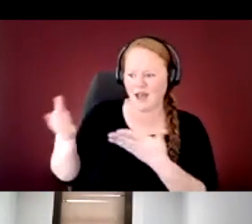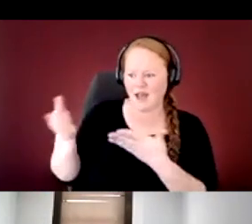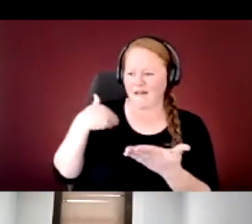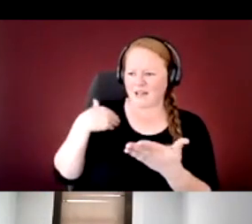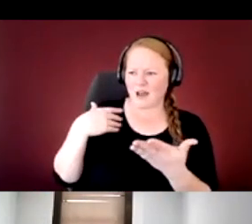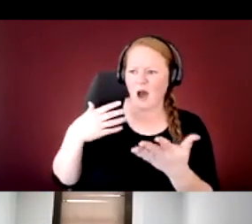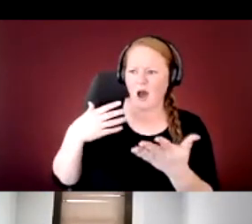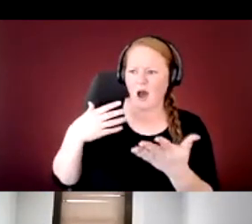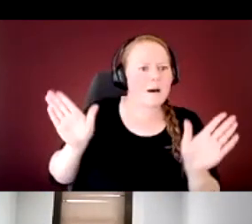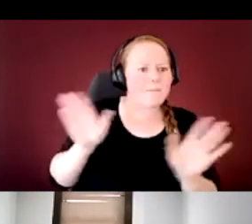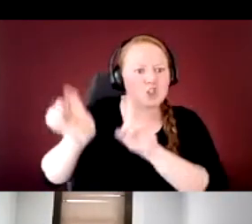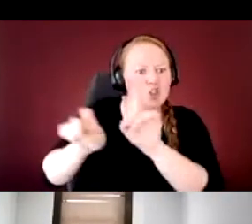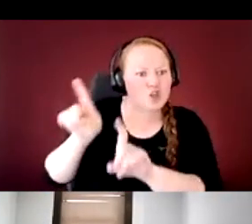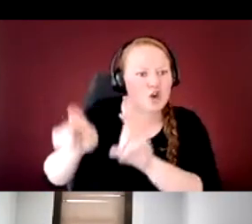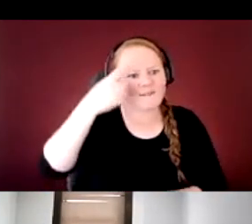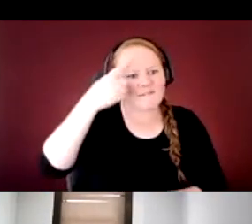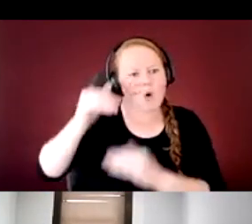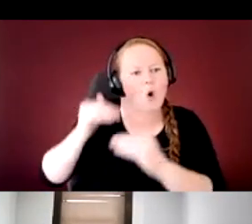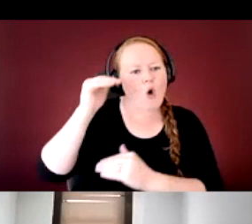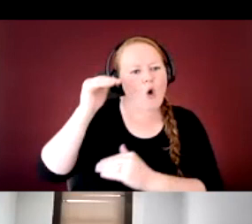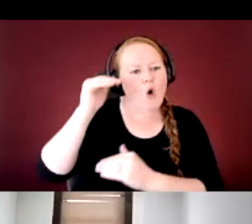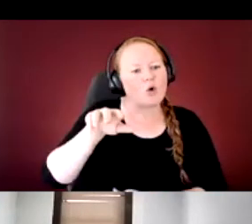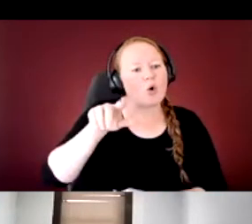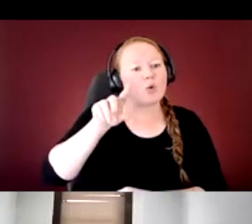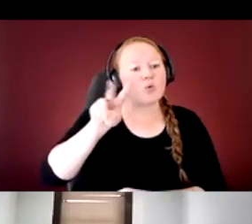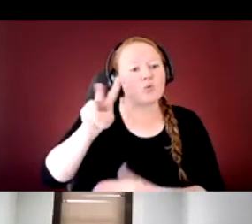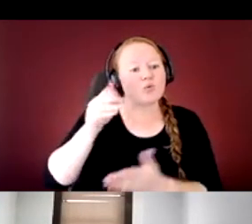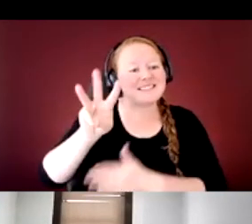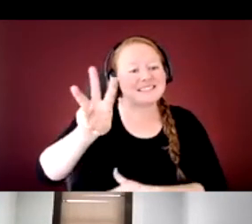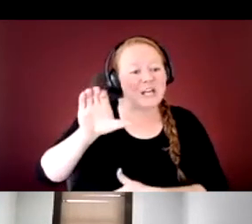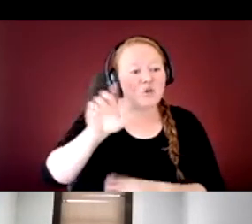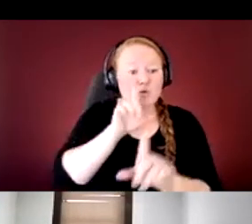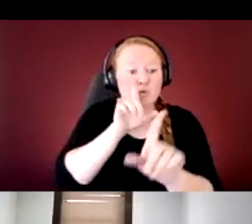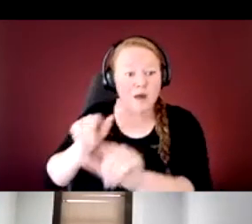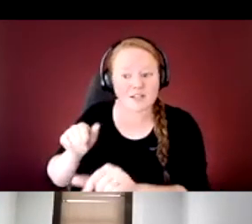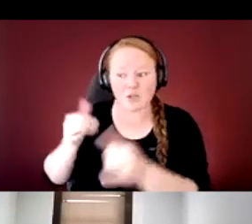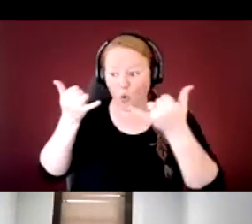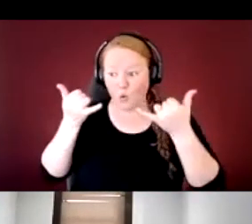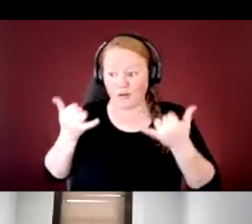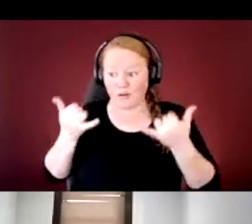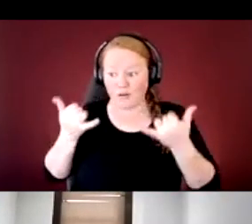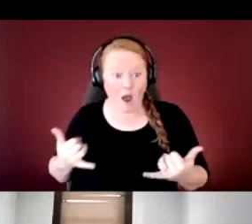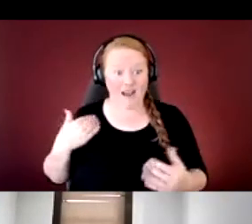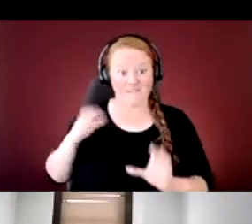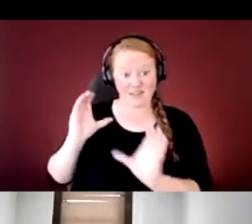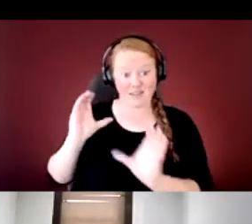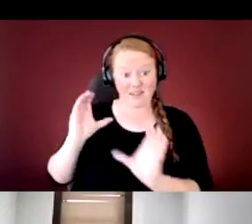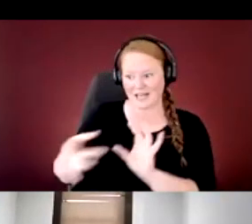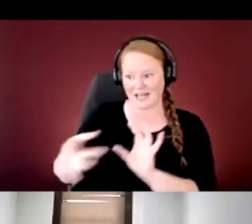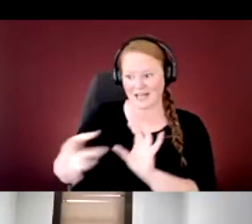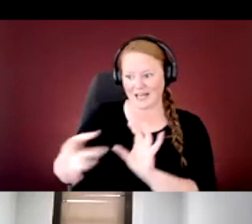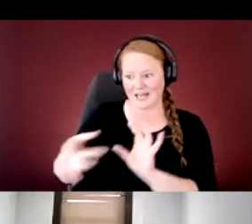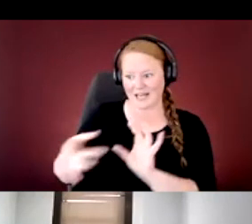over 2,600 responses. And we're going to put in the chat right now a link where you can see the final